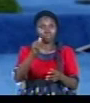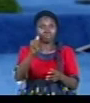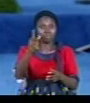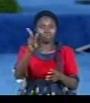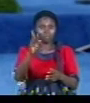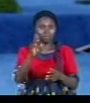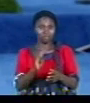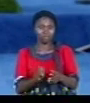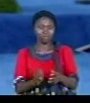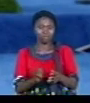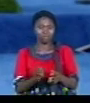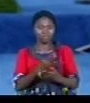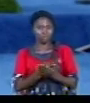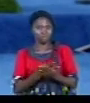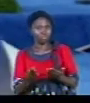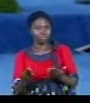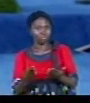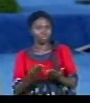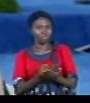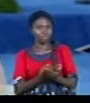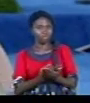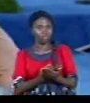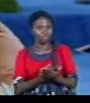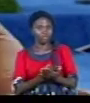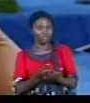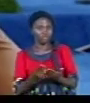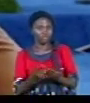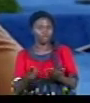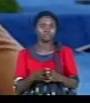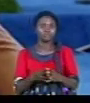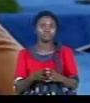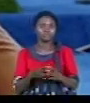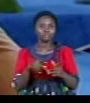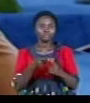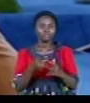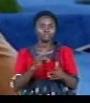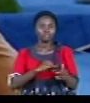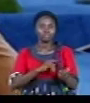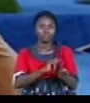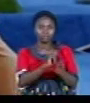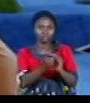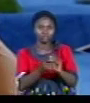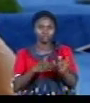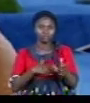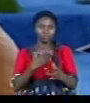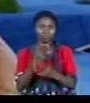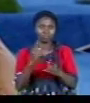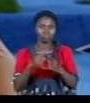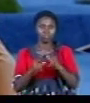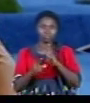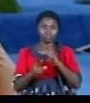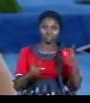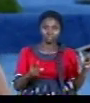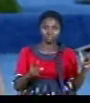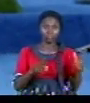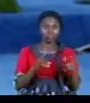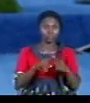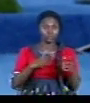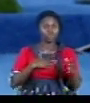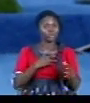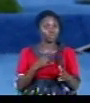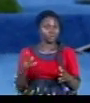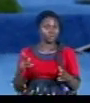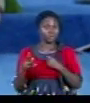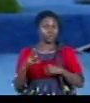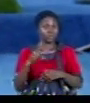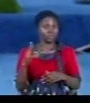Then I turn my steering to my left side, to my right side. The minute I